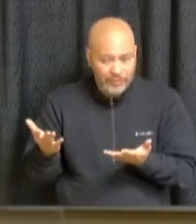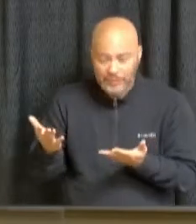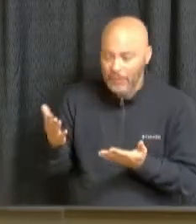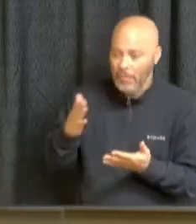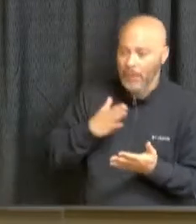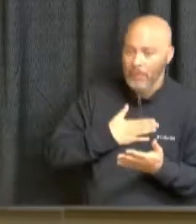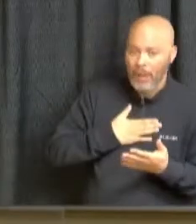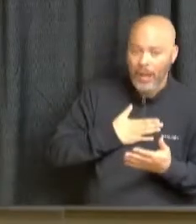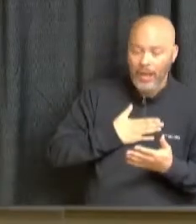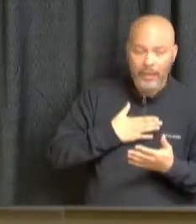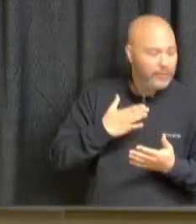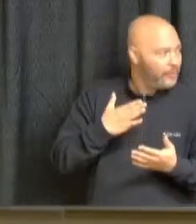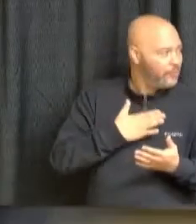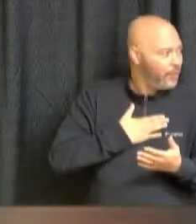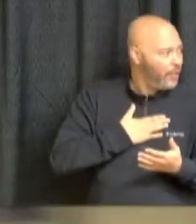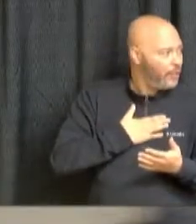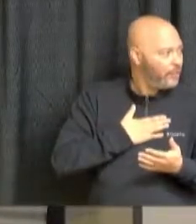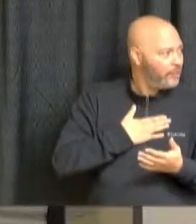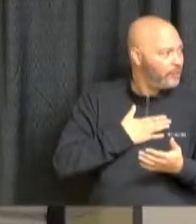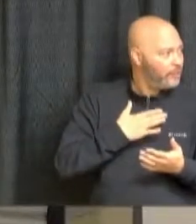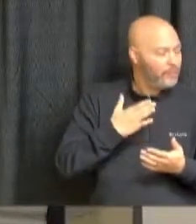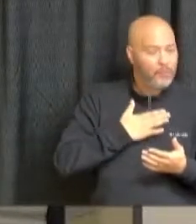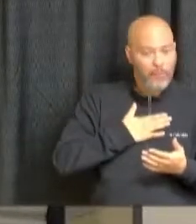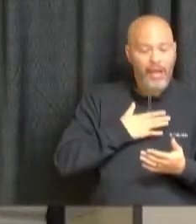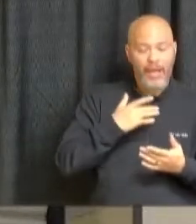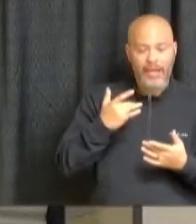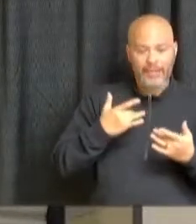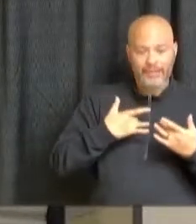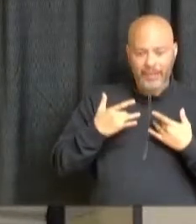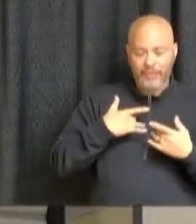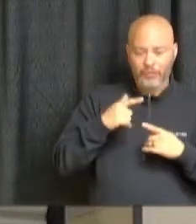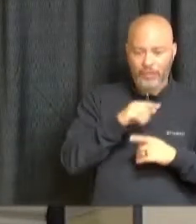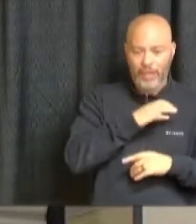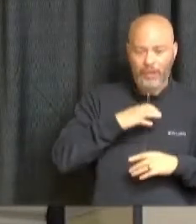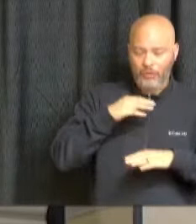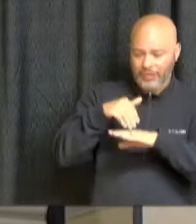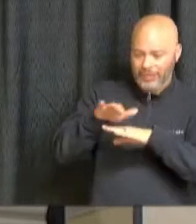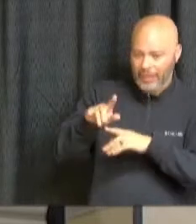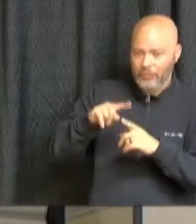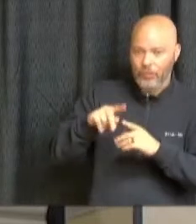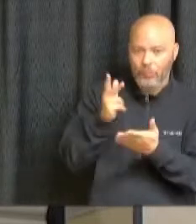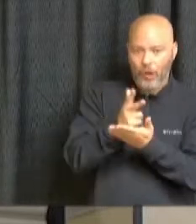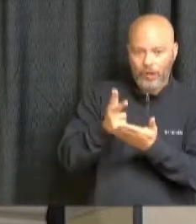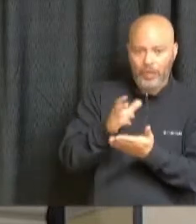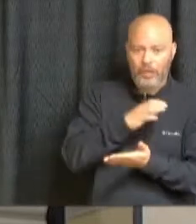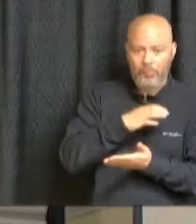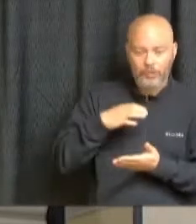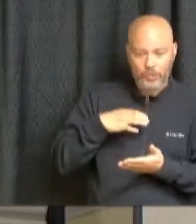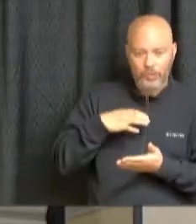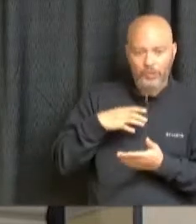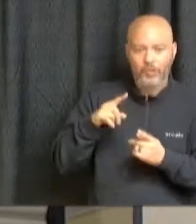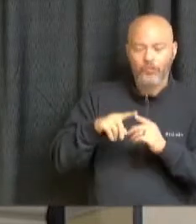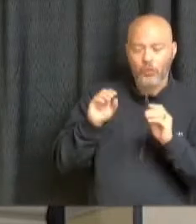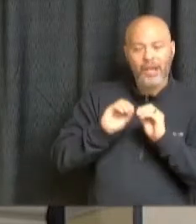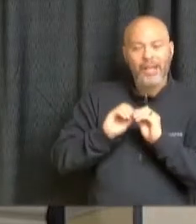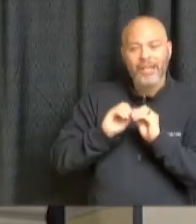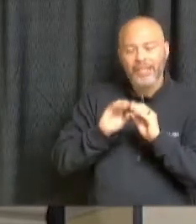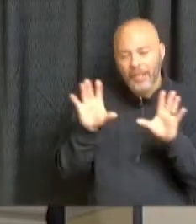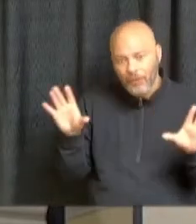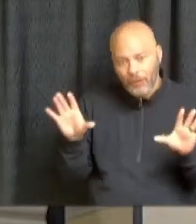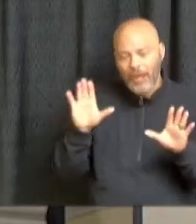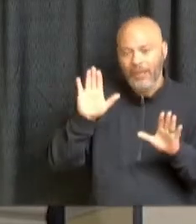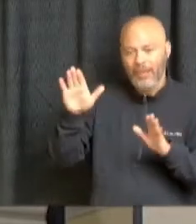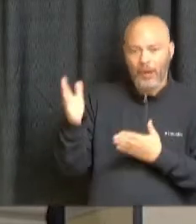My sense of the council is being sent to the parking commission to basically clarify